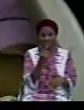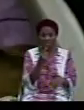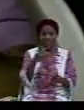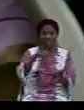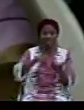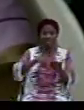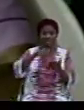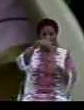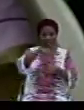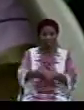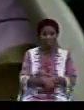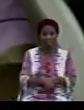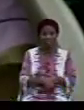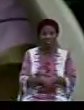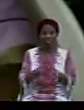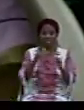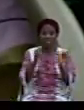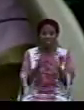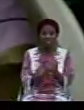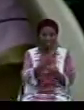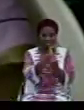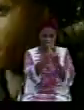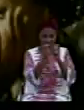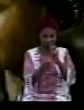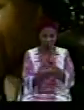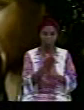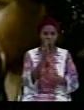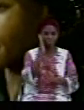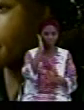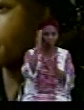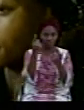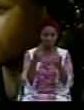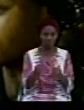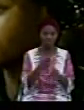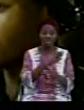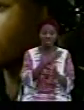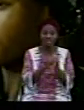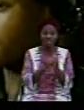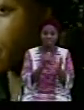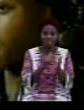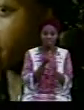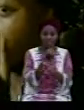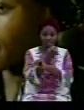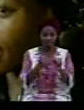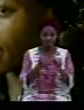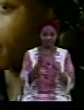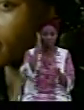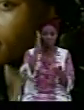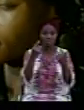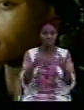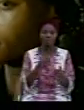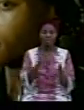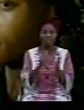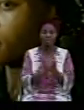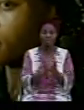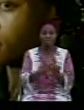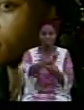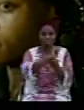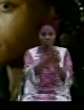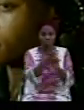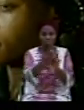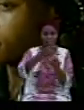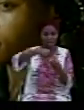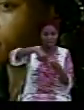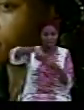I said tonight that transformation will come. That salvation will come. That turning around in your life